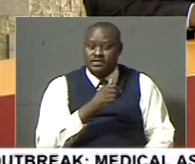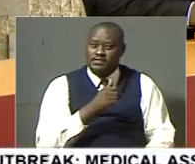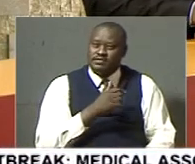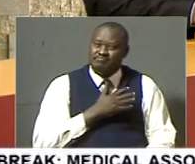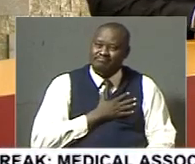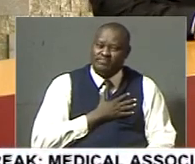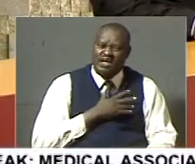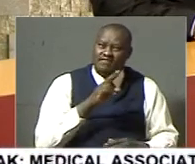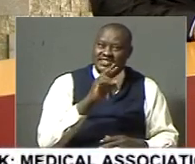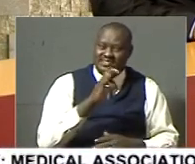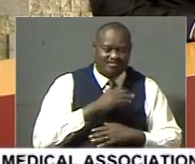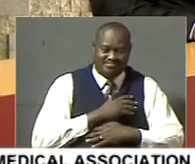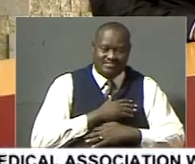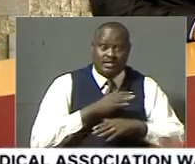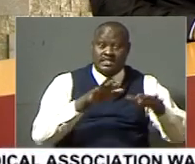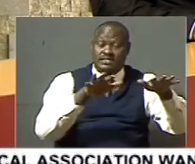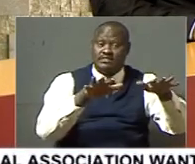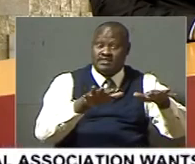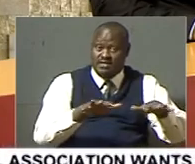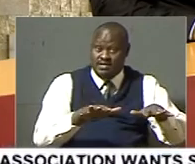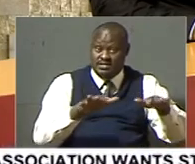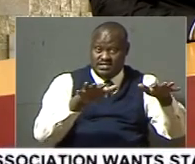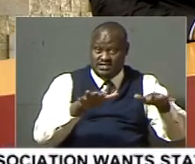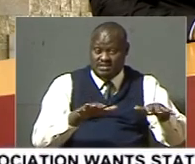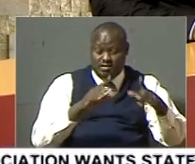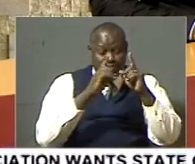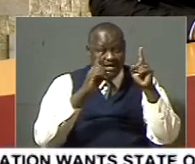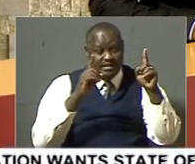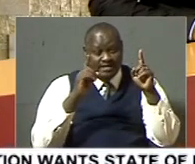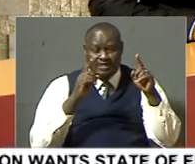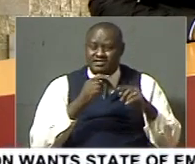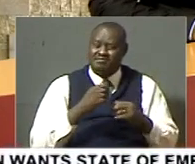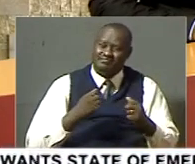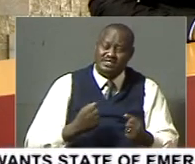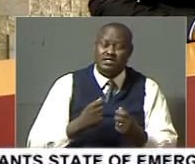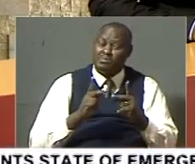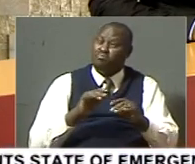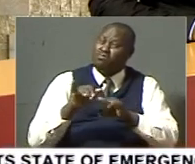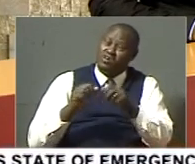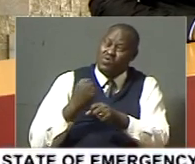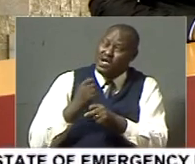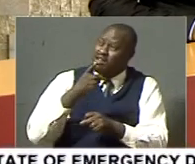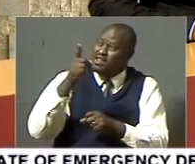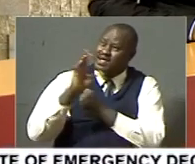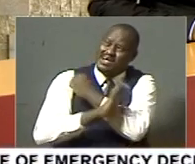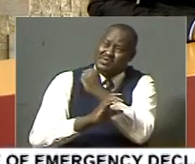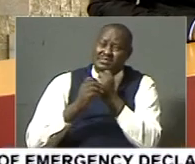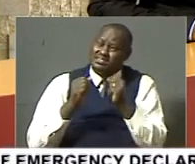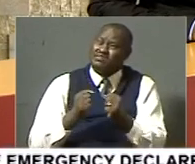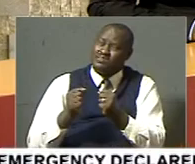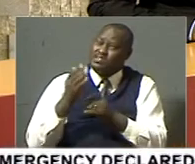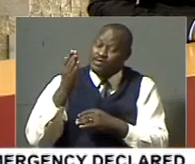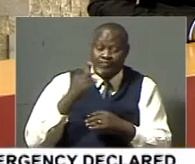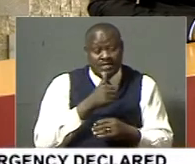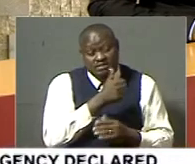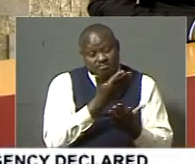the inhuman treatment of Ugandan citizens seeking employment abroad. The professor tasks government to create